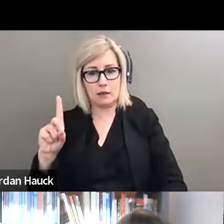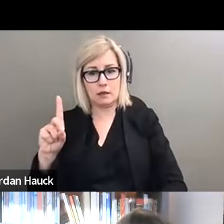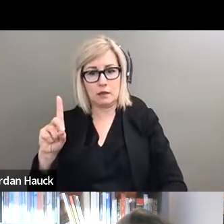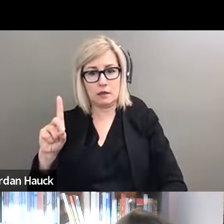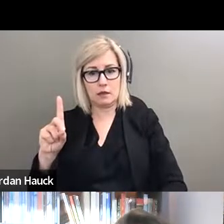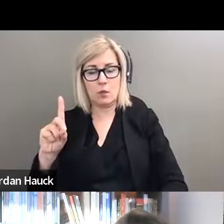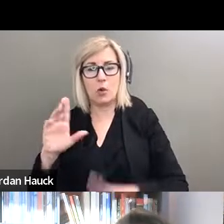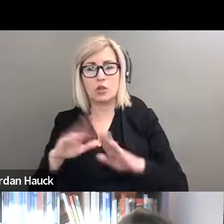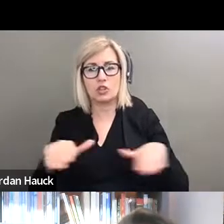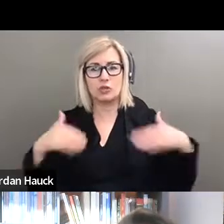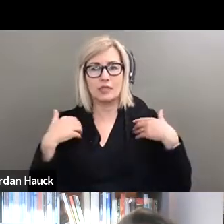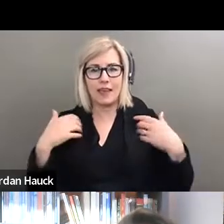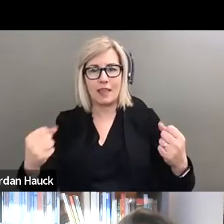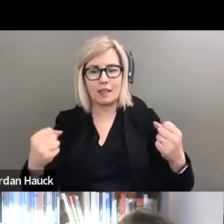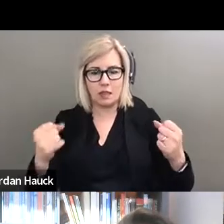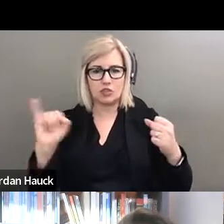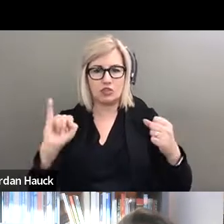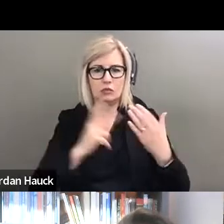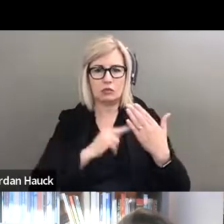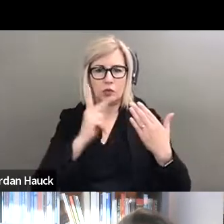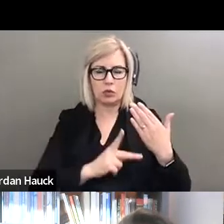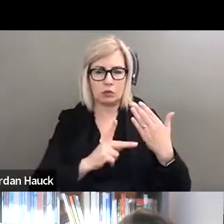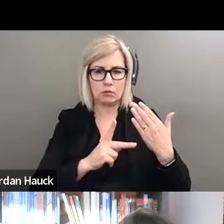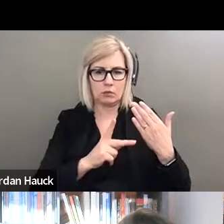children's health insurance program or